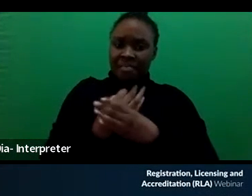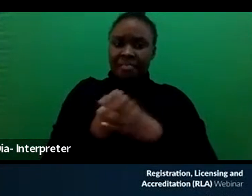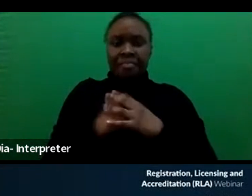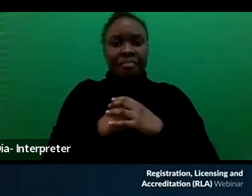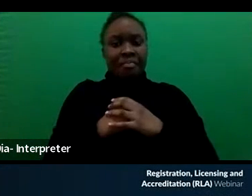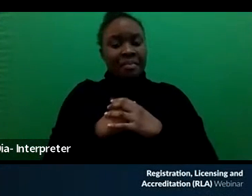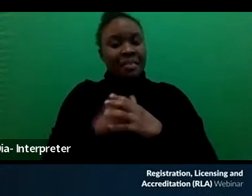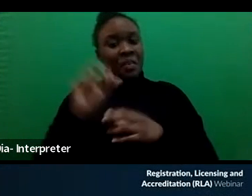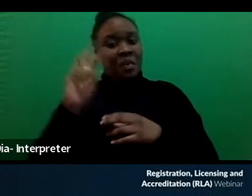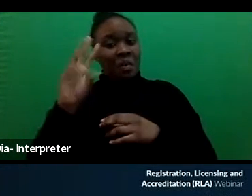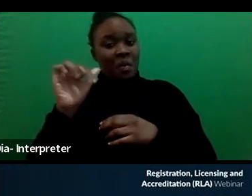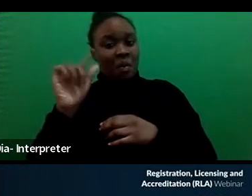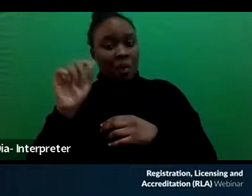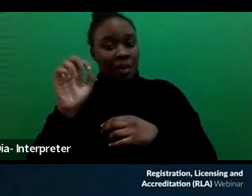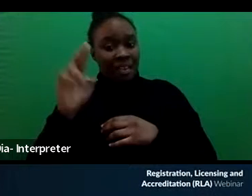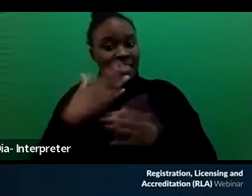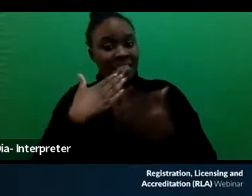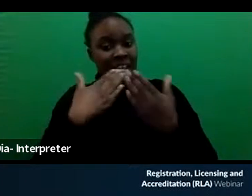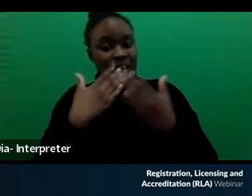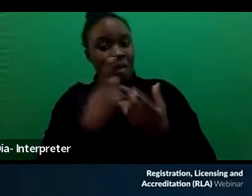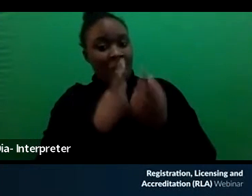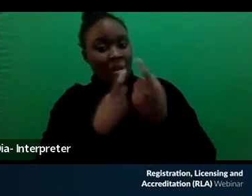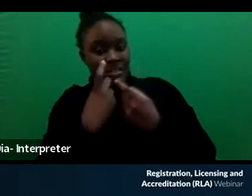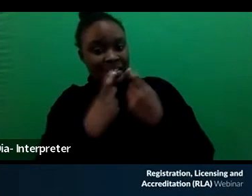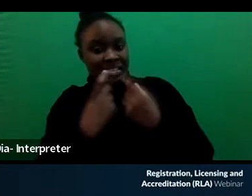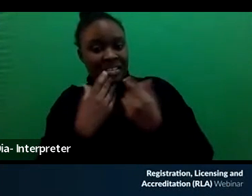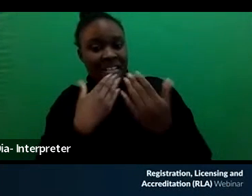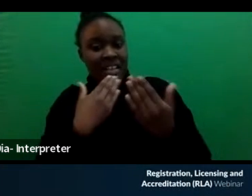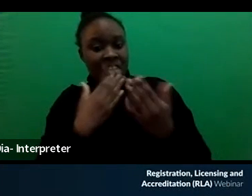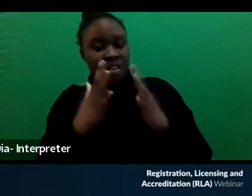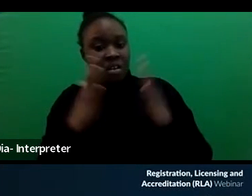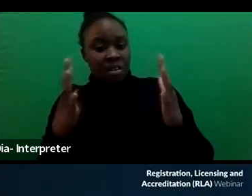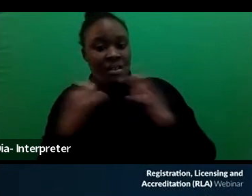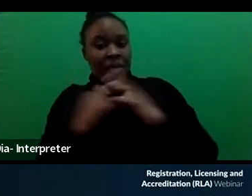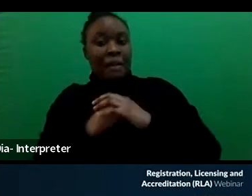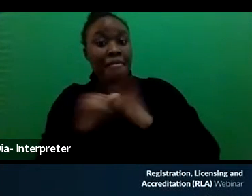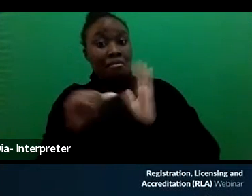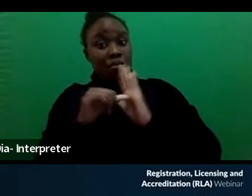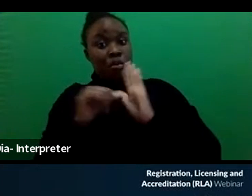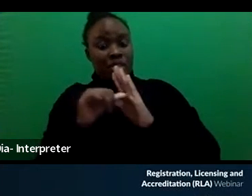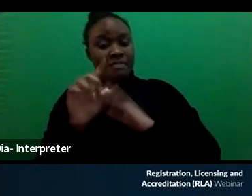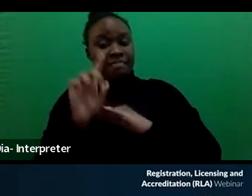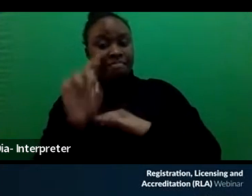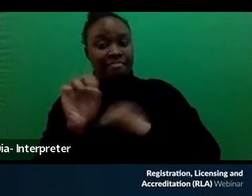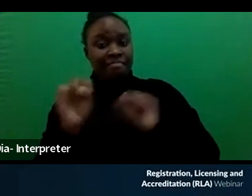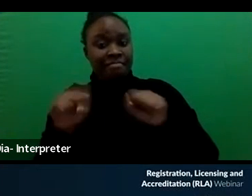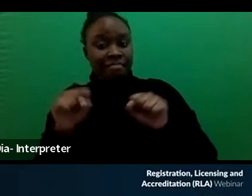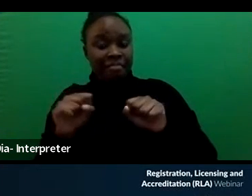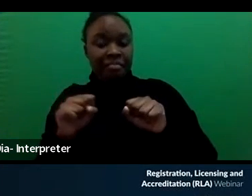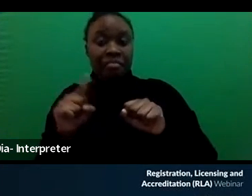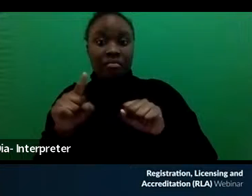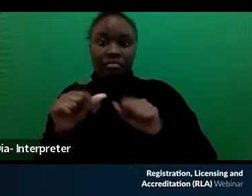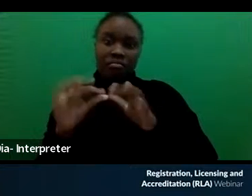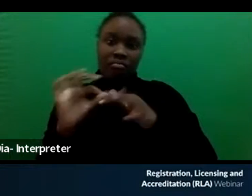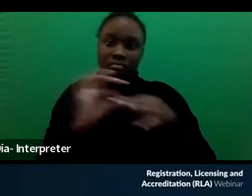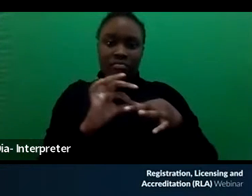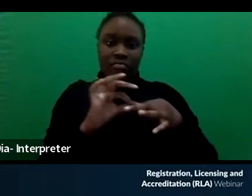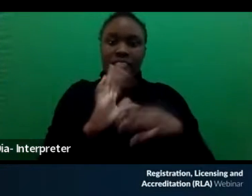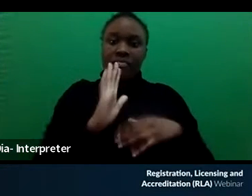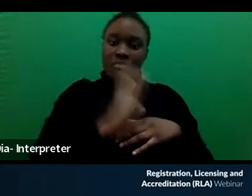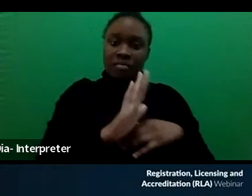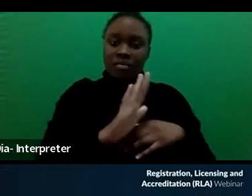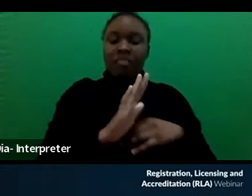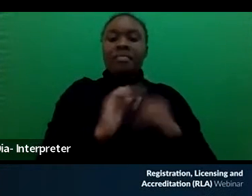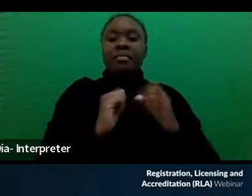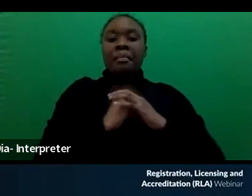Walter, thank you for asking that pertinent question. And it's very relevant to what the occasion we are